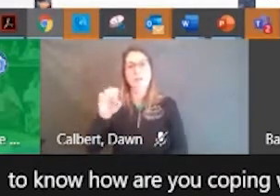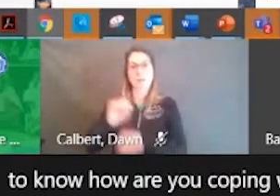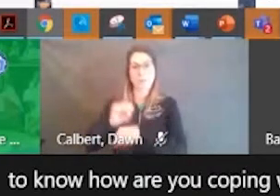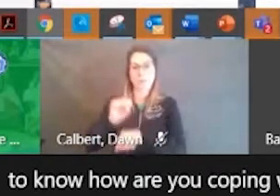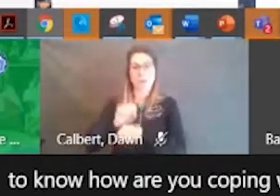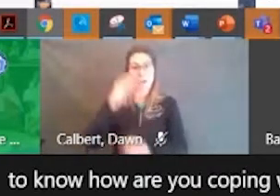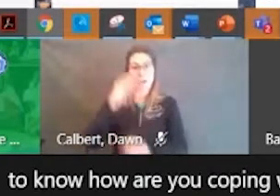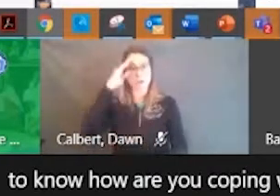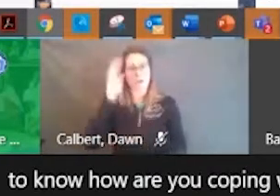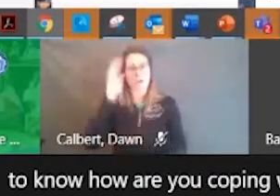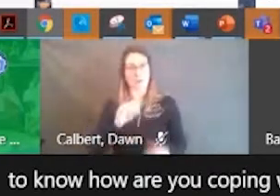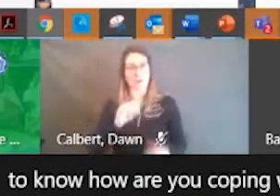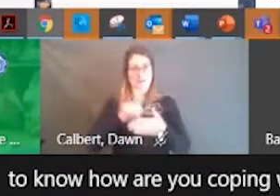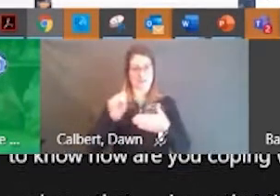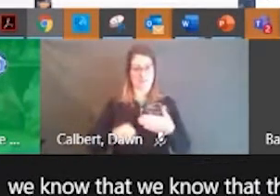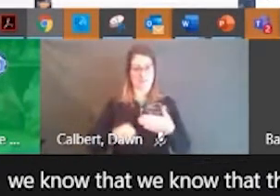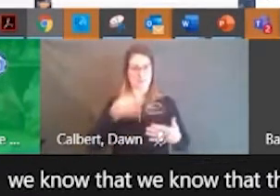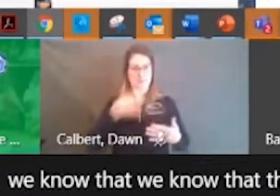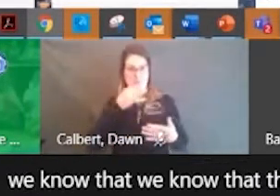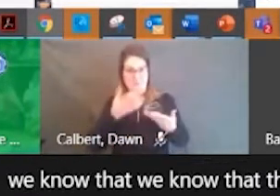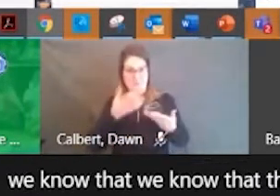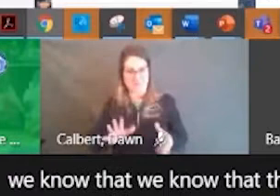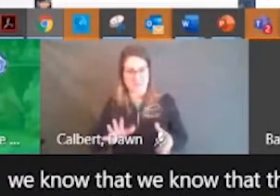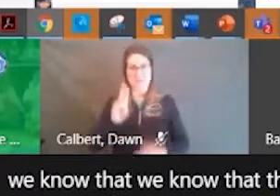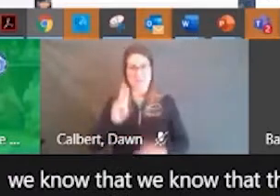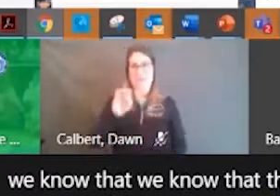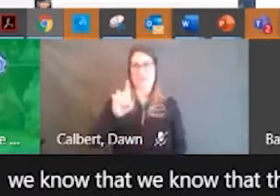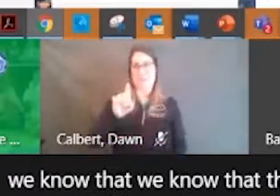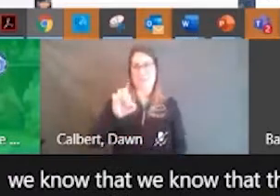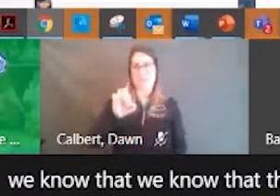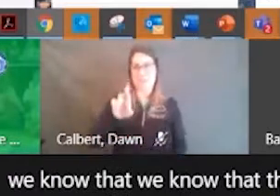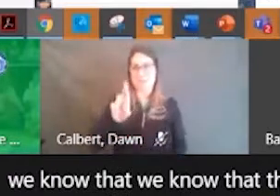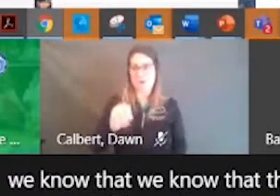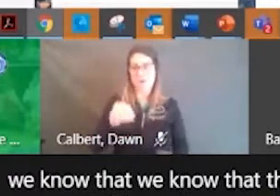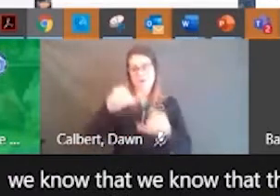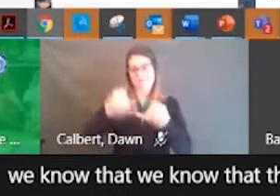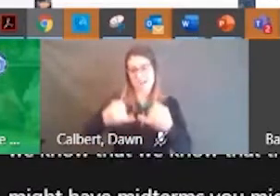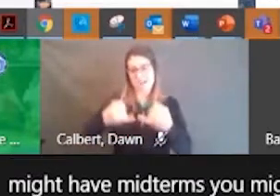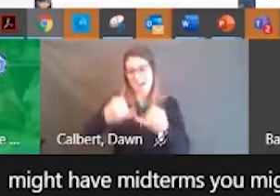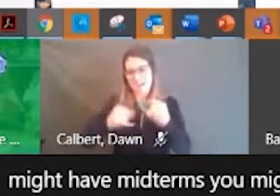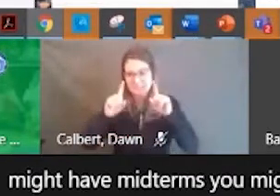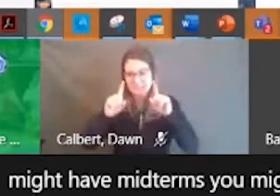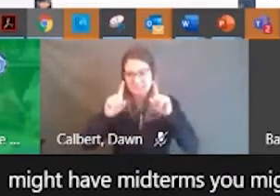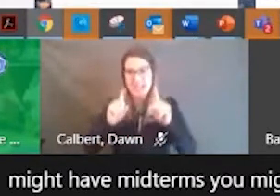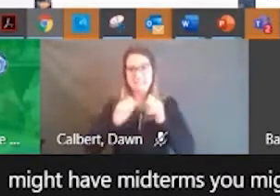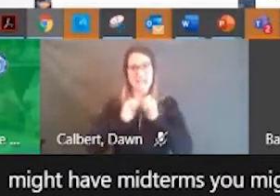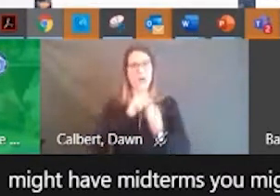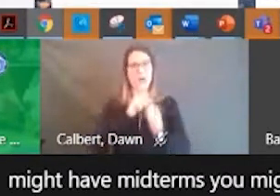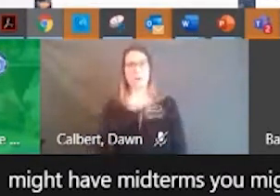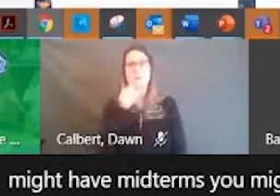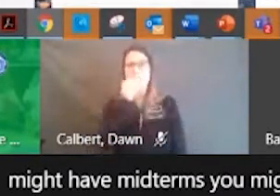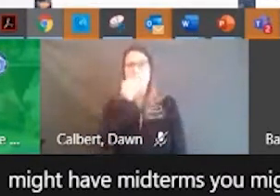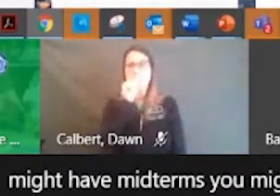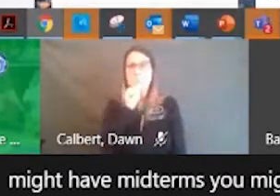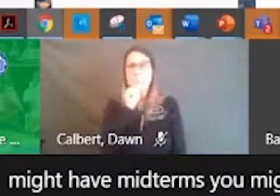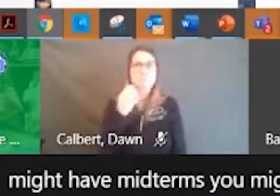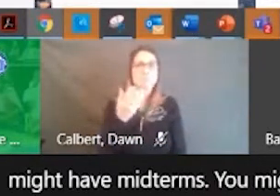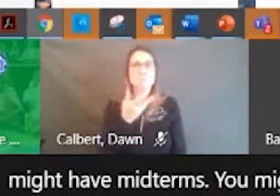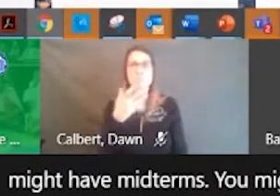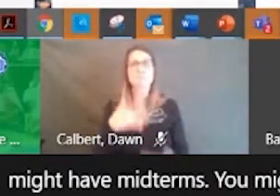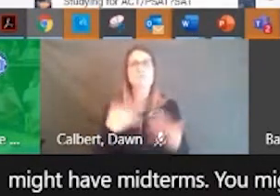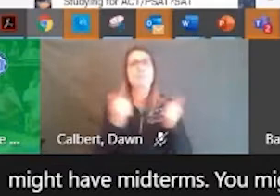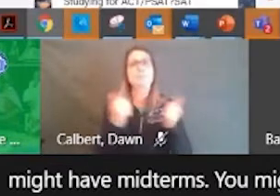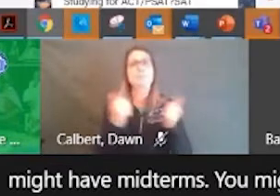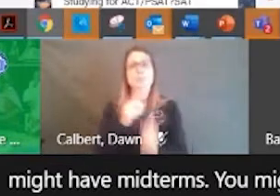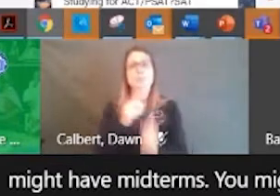ending. You might have midterms, you might have finals. How are you coping with that? What's going on with you? All right,